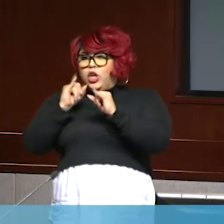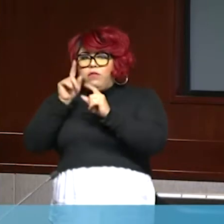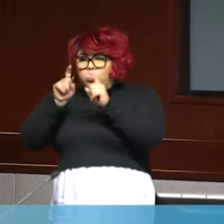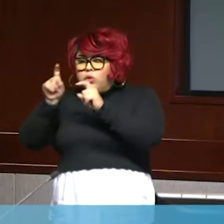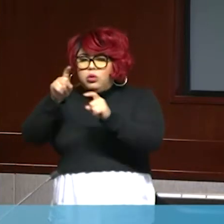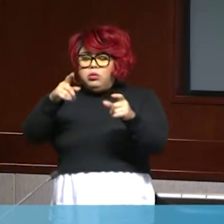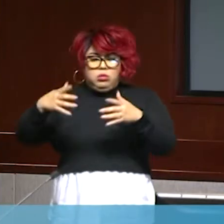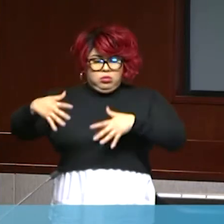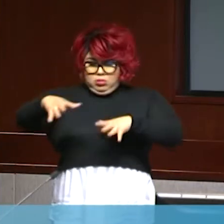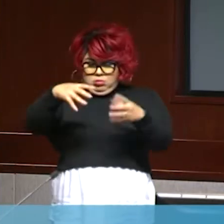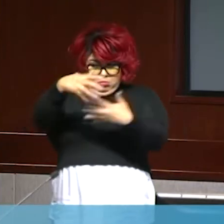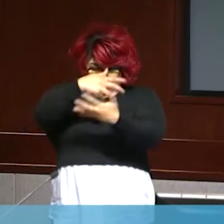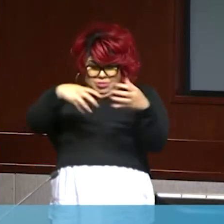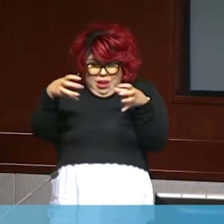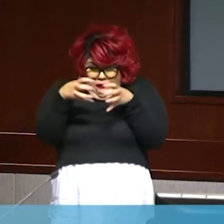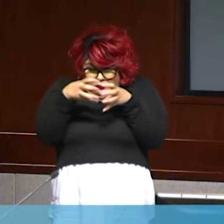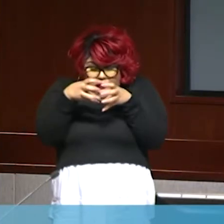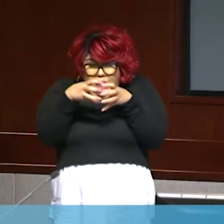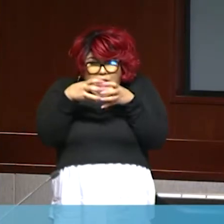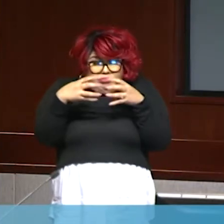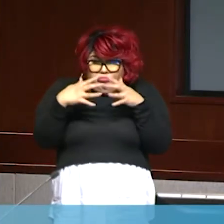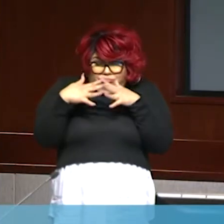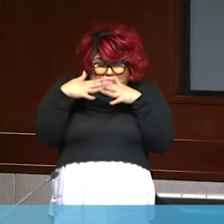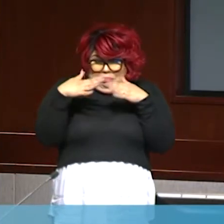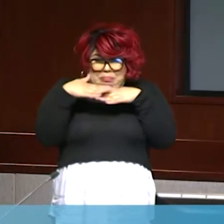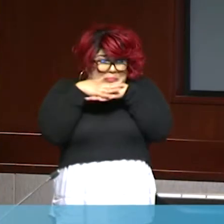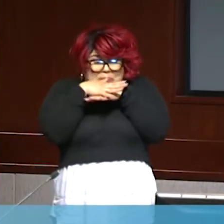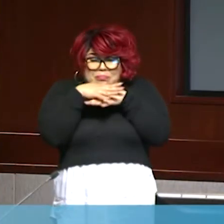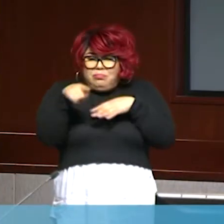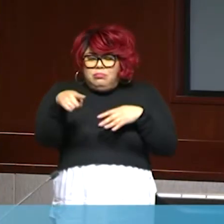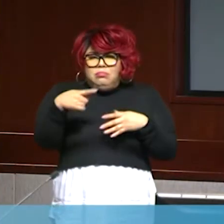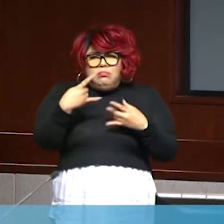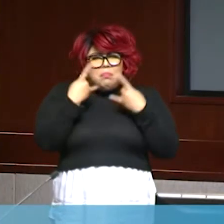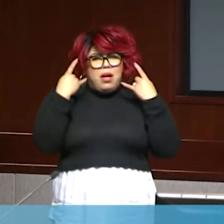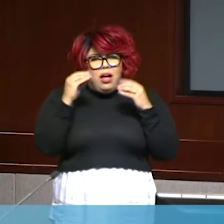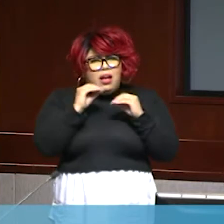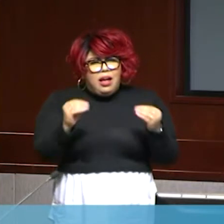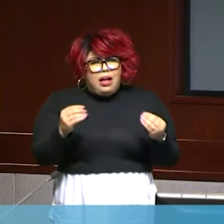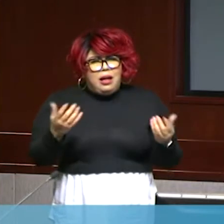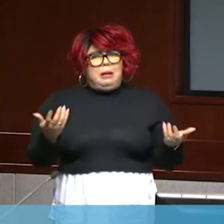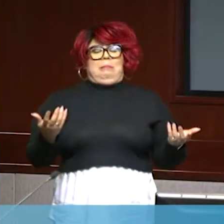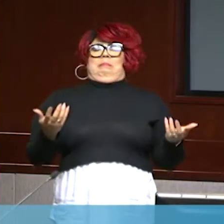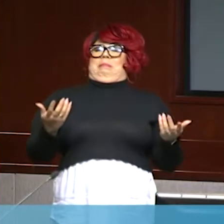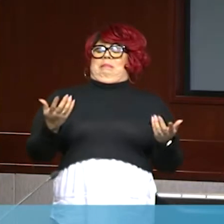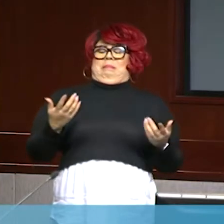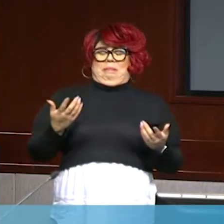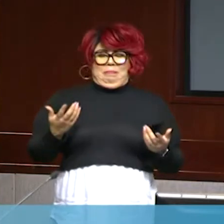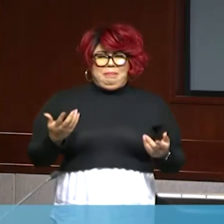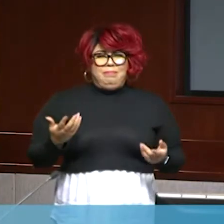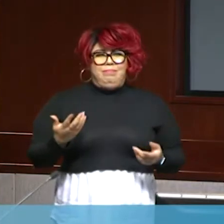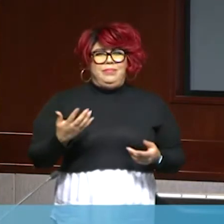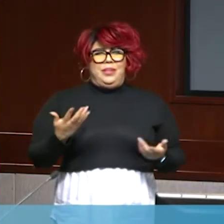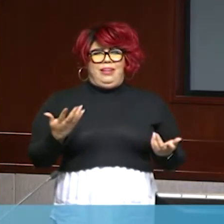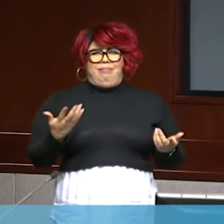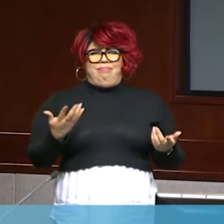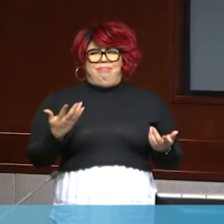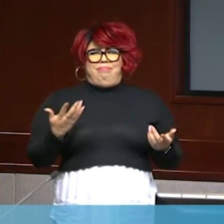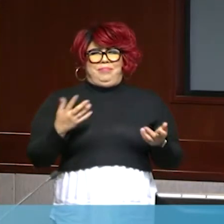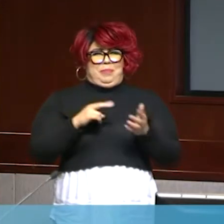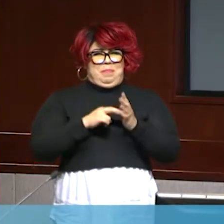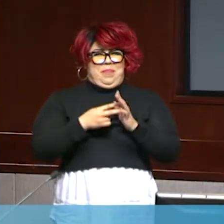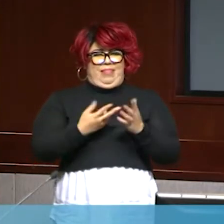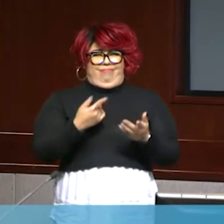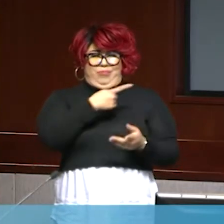were literally damn near cheek to cheek. Have you all talked to Sheriff Youngblood or Chief Terry about their policy?